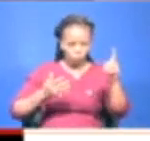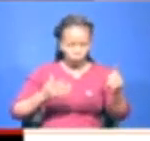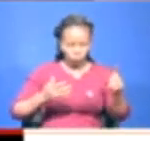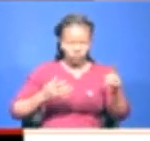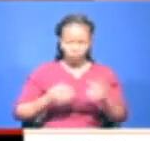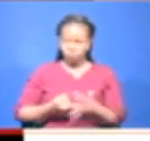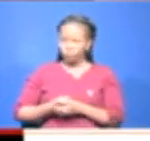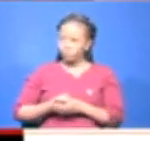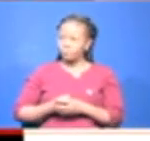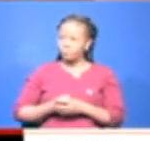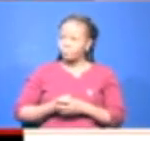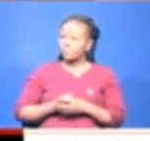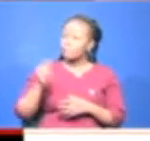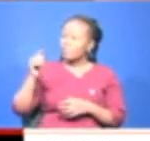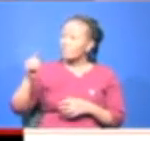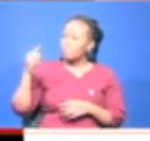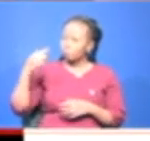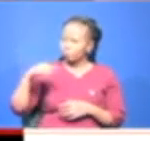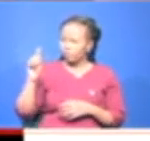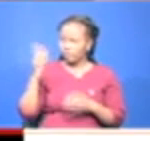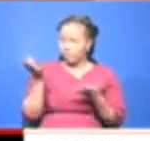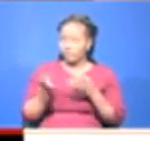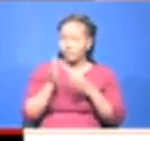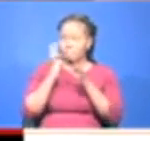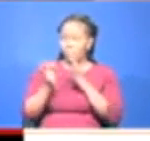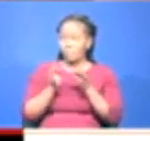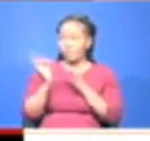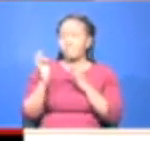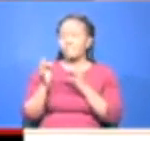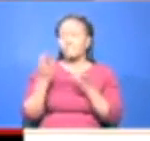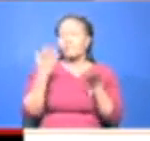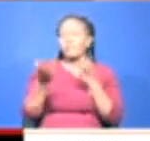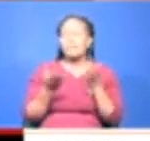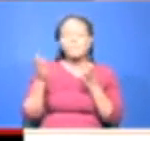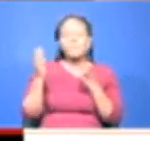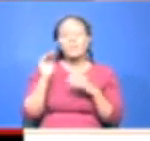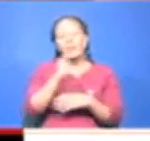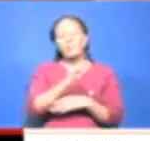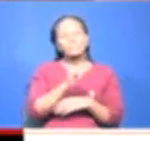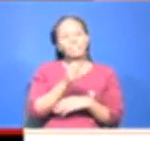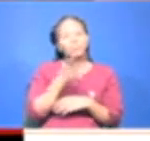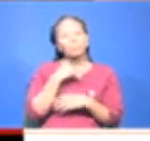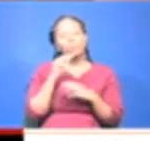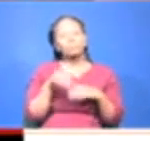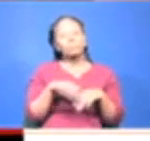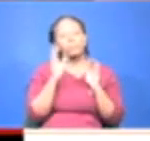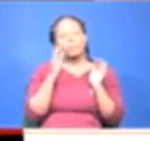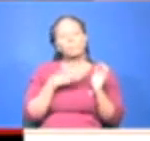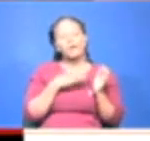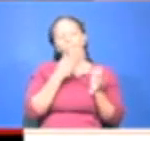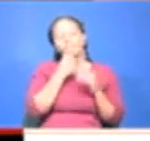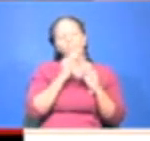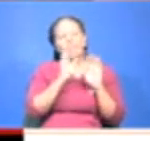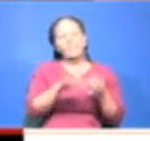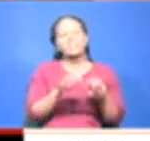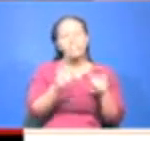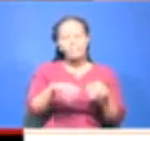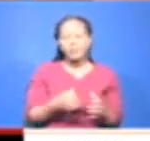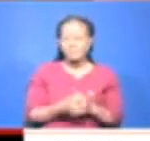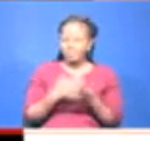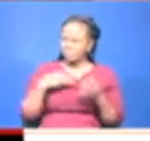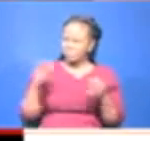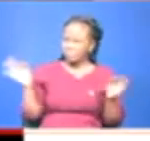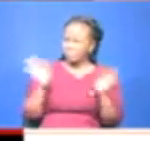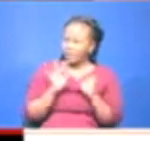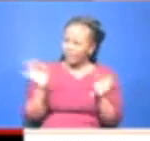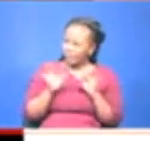think you're absolutely right. If one in 10 said, I want to follow my father or mother's footsteps and go back on the farm, I would be amazed,